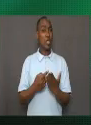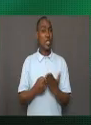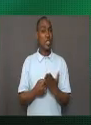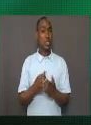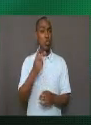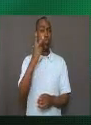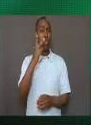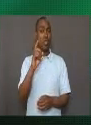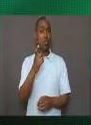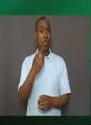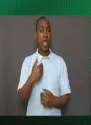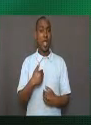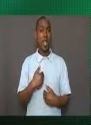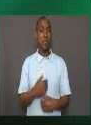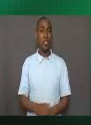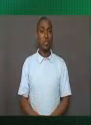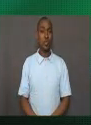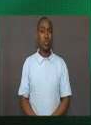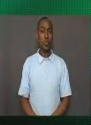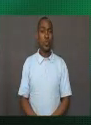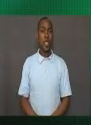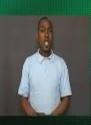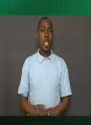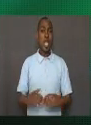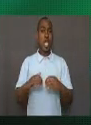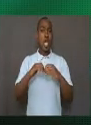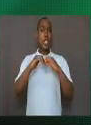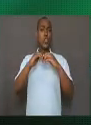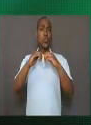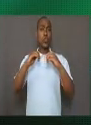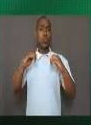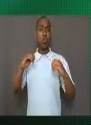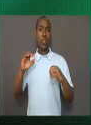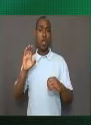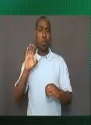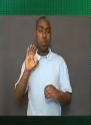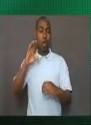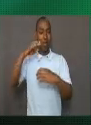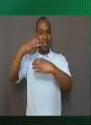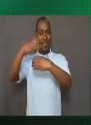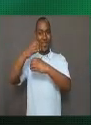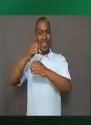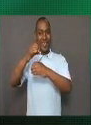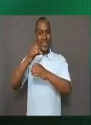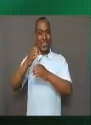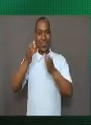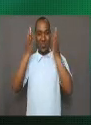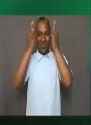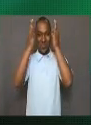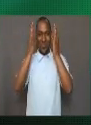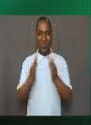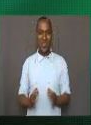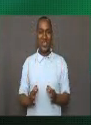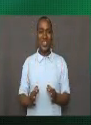two. The resolving power of a microscope determines